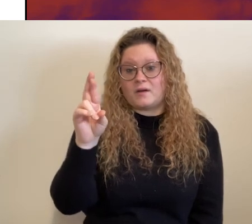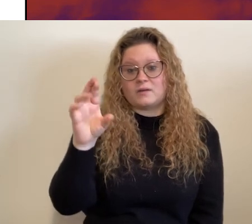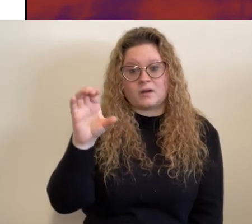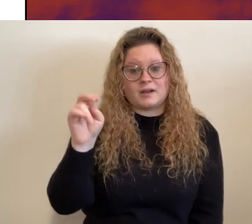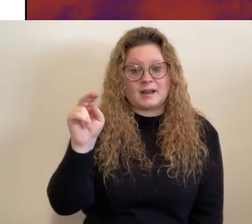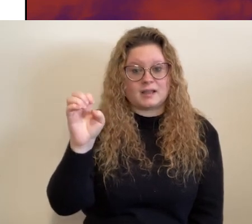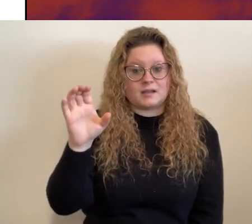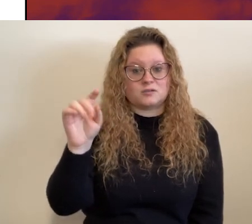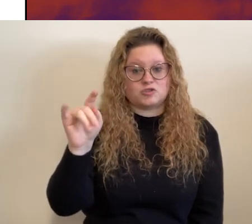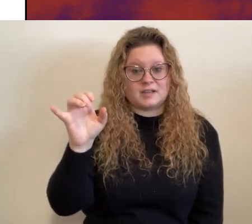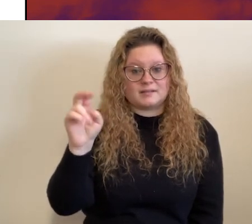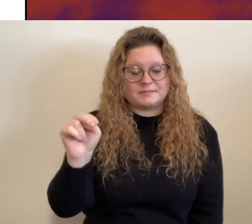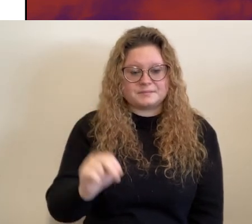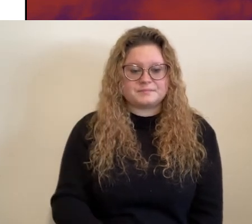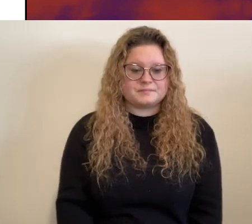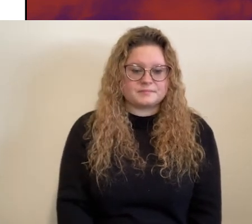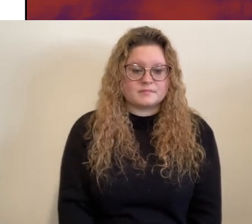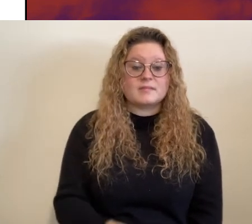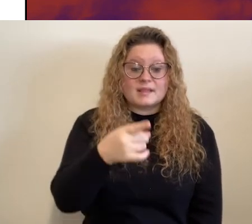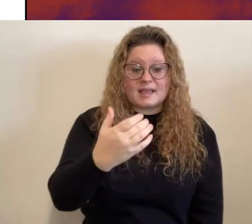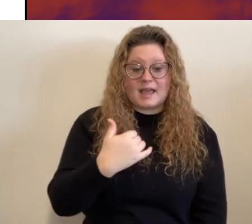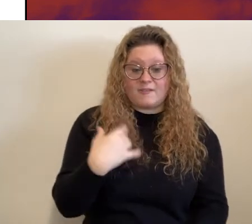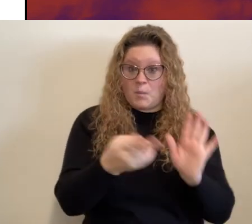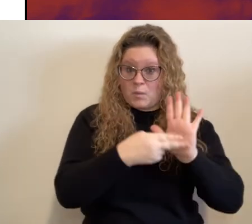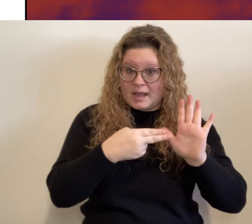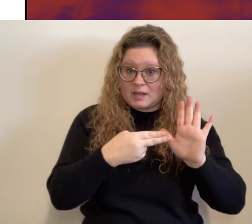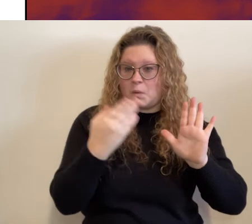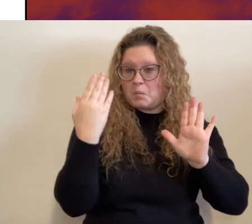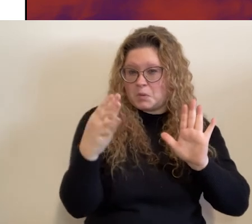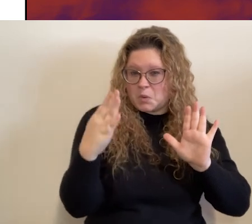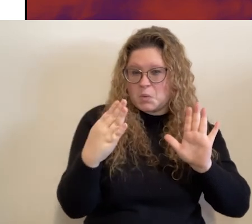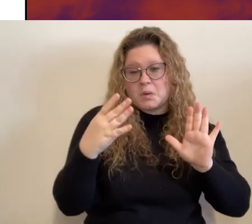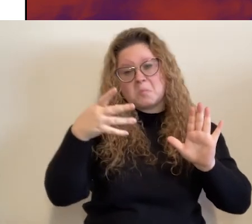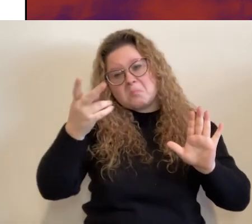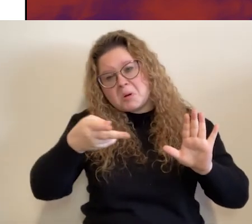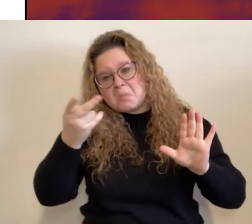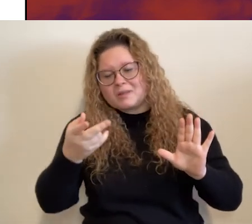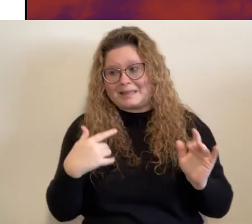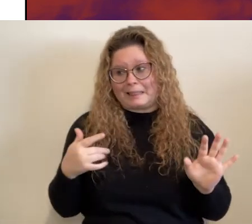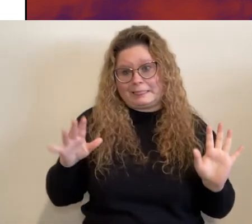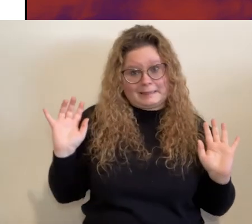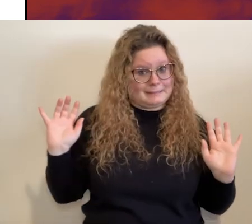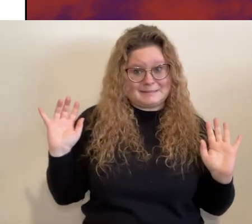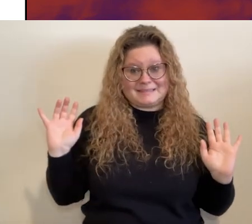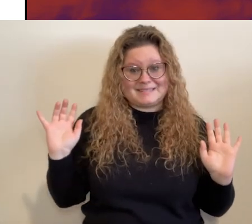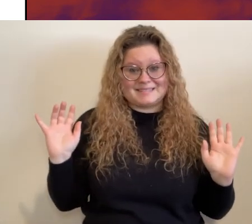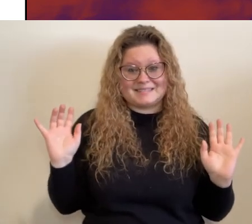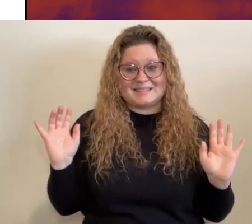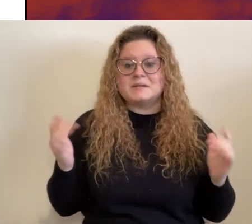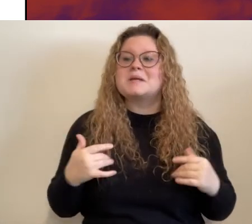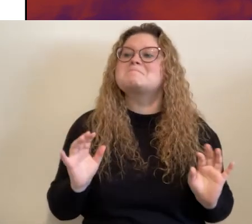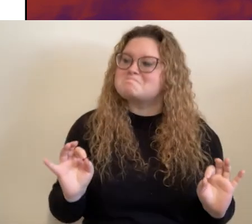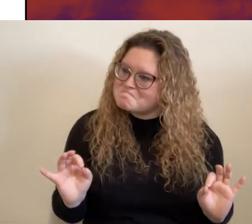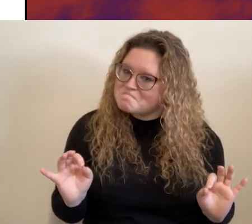literally like kind of this like textured thing that's behind here, the color blue and a little purple, and they're like, that's all we got, that's all she wrote. And I was like, all right.